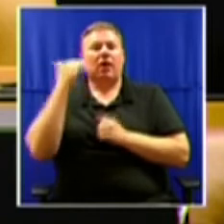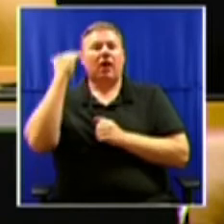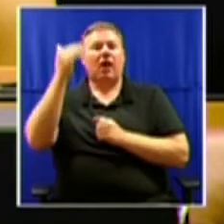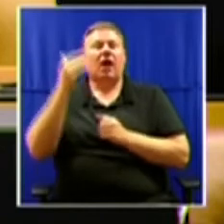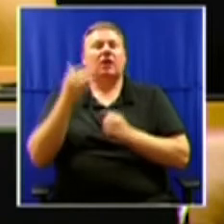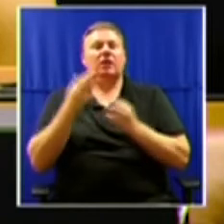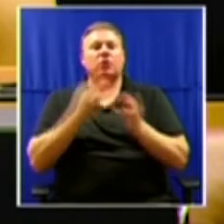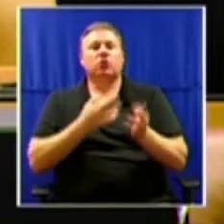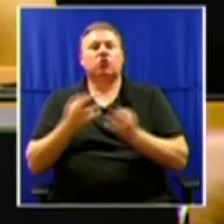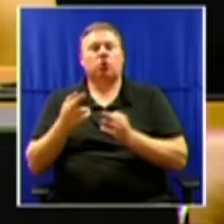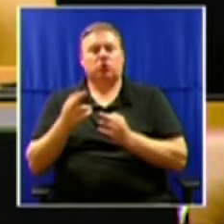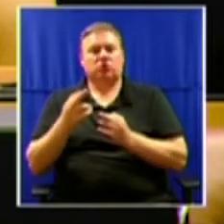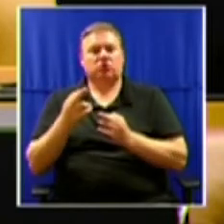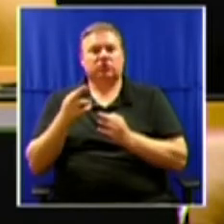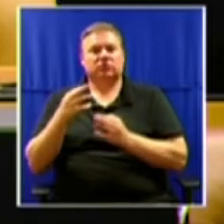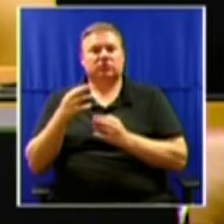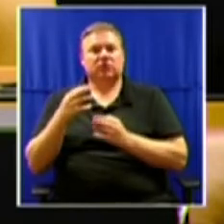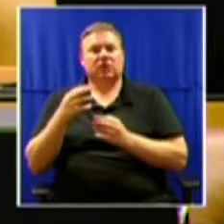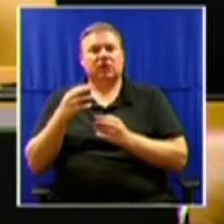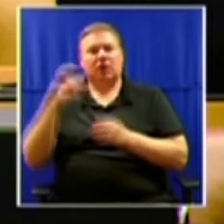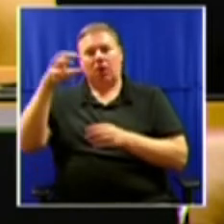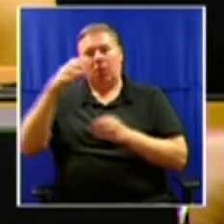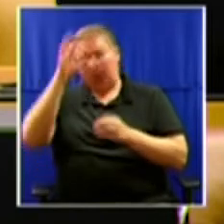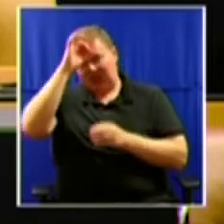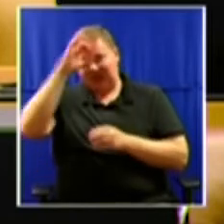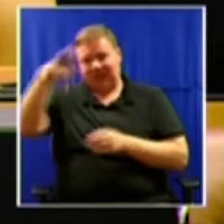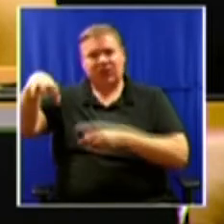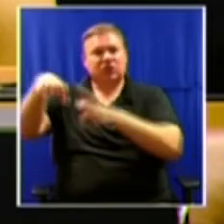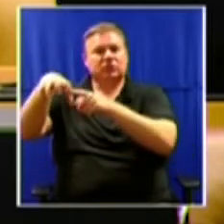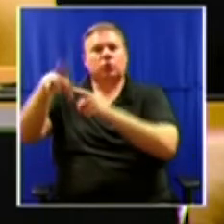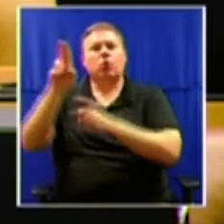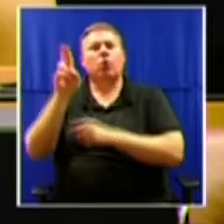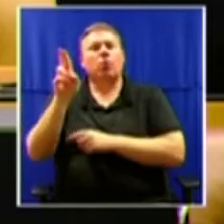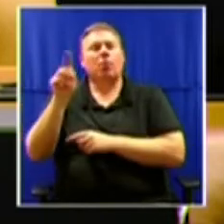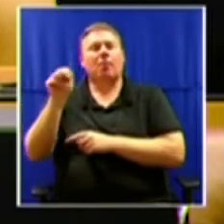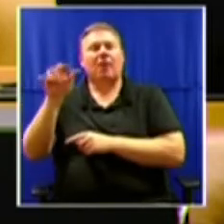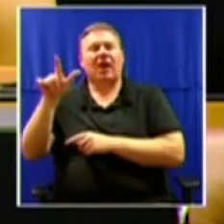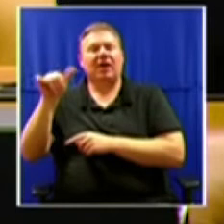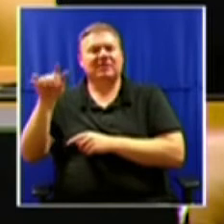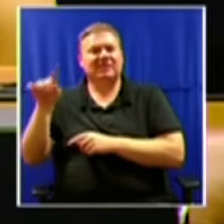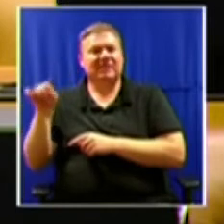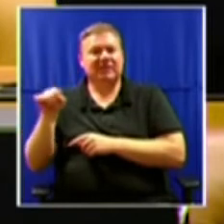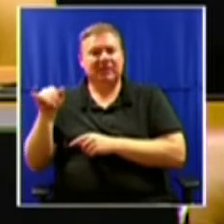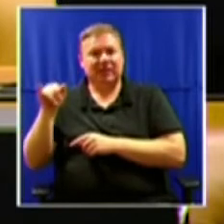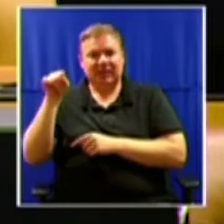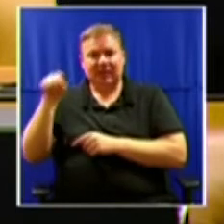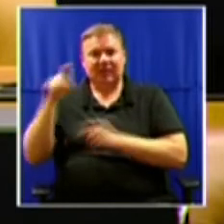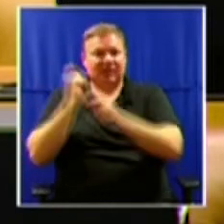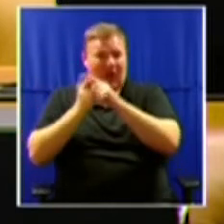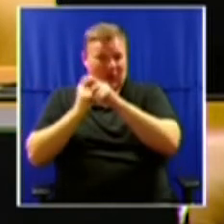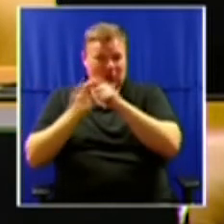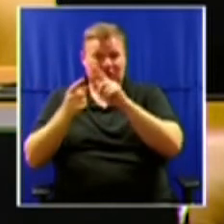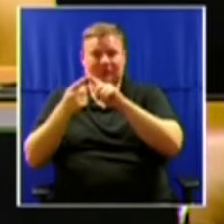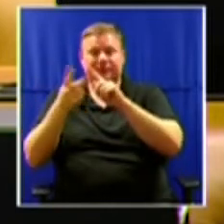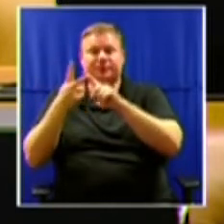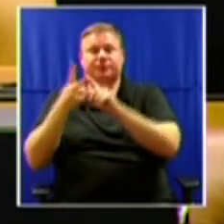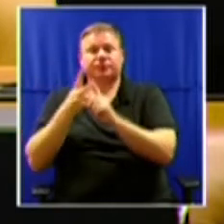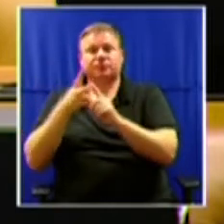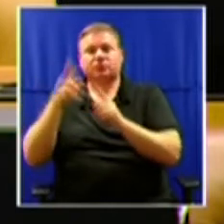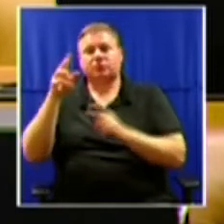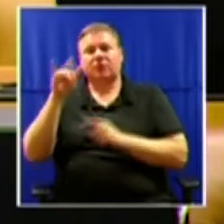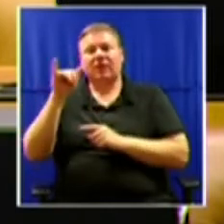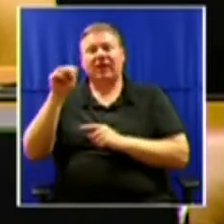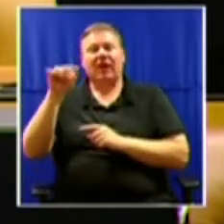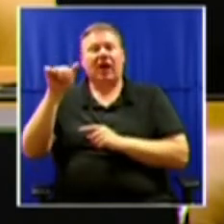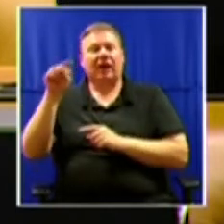Umlazi, which is a township. One is Inanda, which is both the township and the villages all put